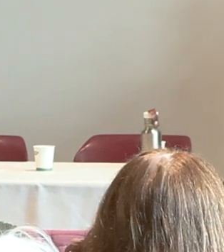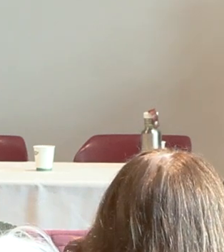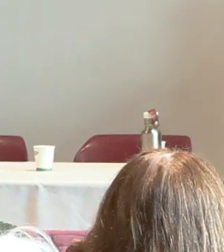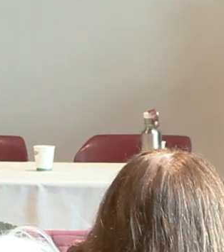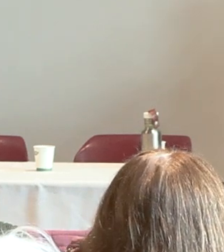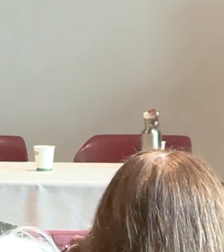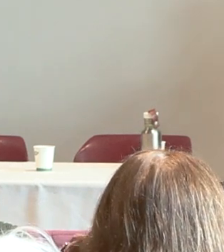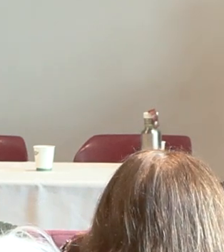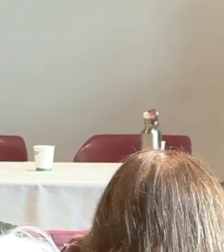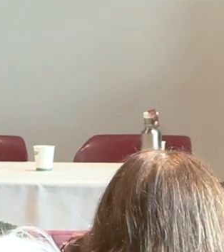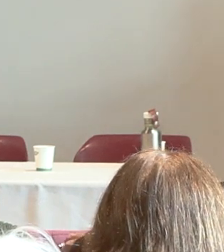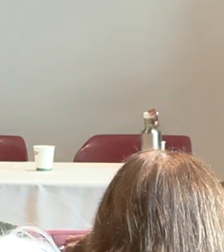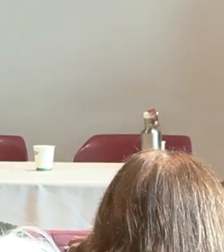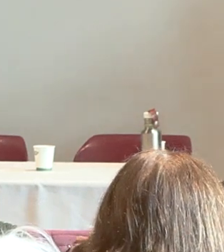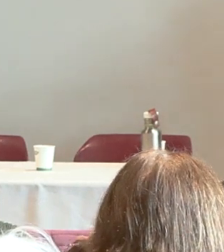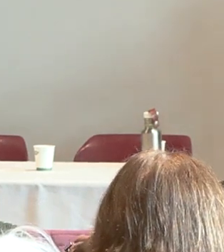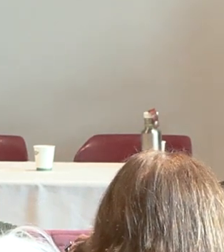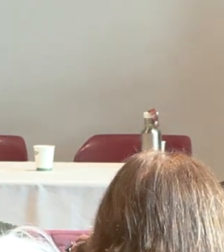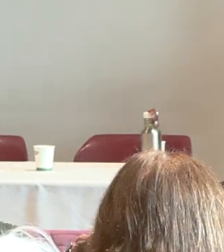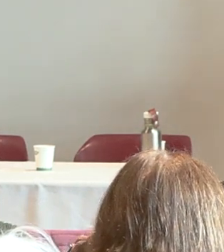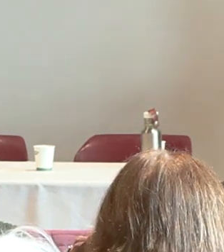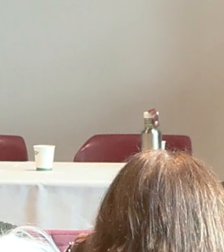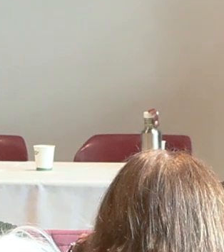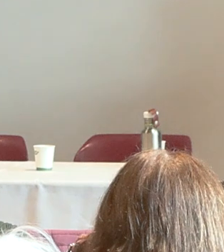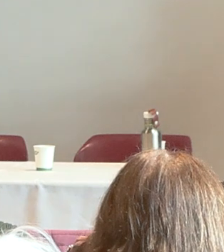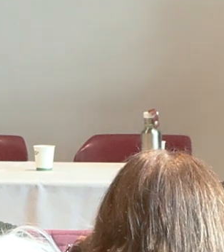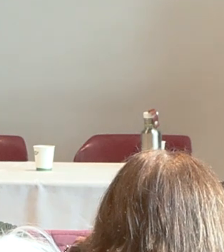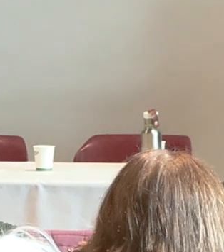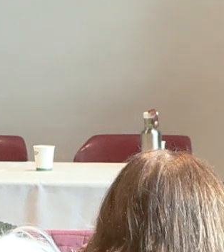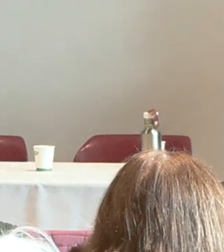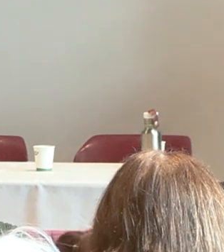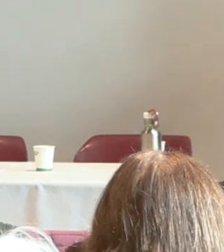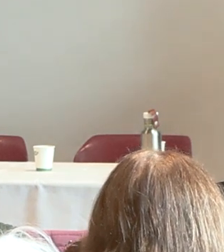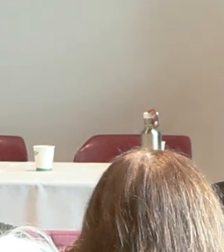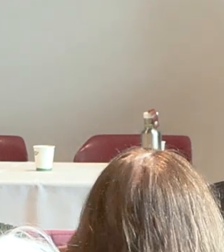will share with us this morning. Please join me